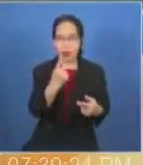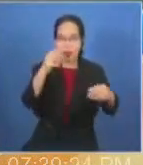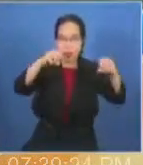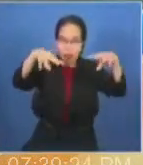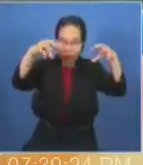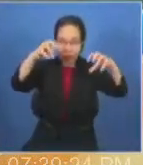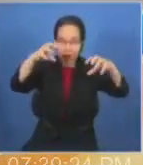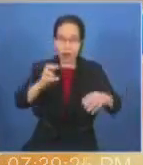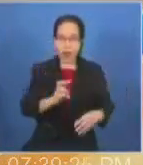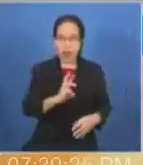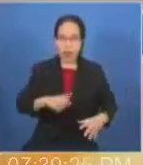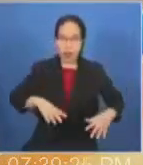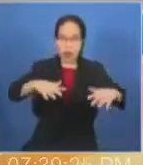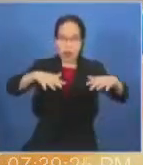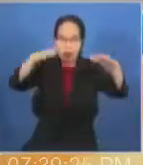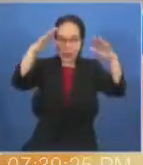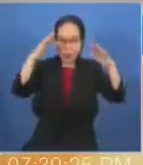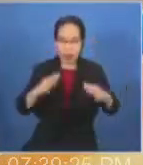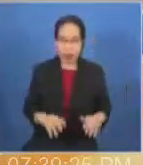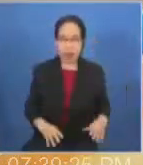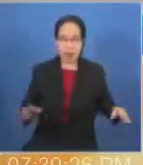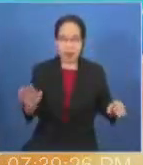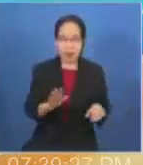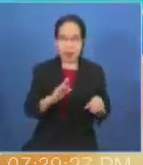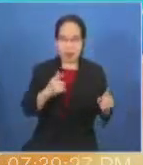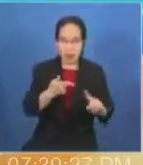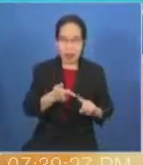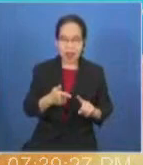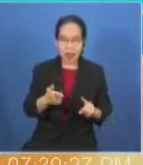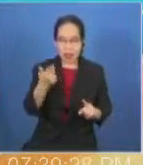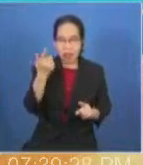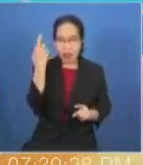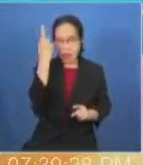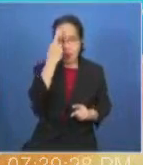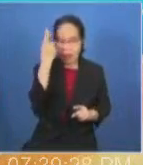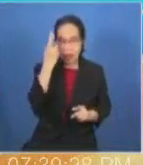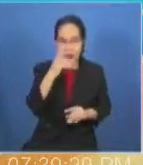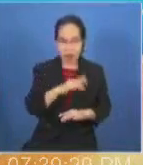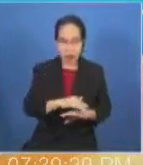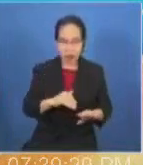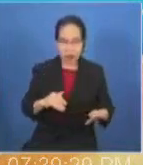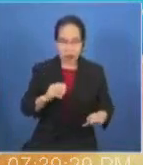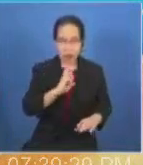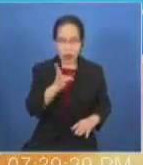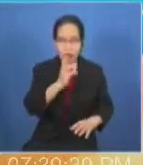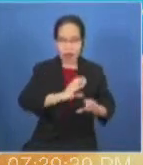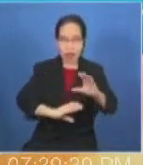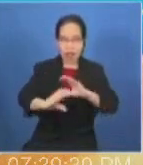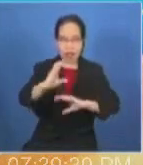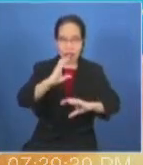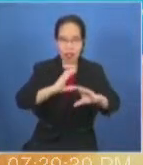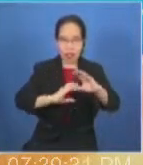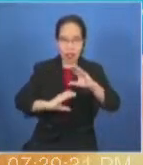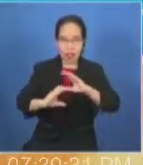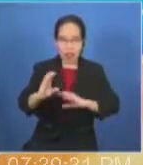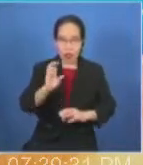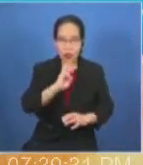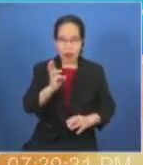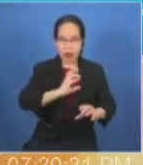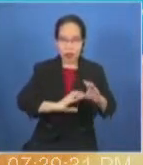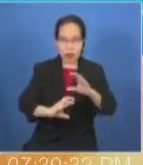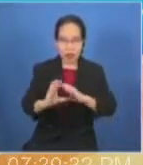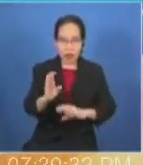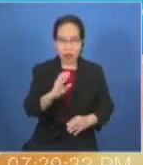why if there's always rain and flooding, it subsides? This is because of what is called water